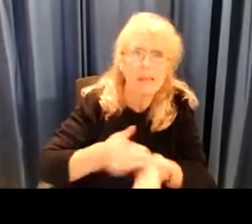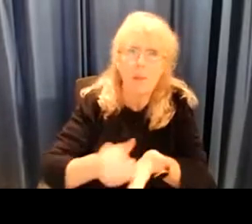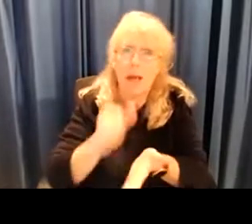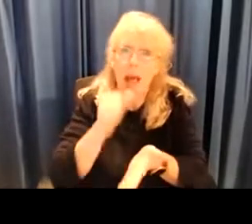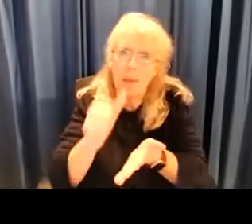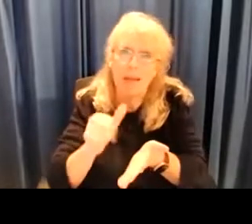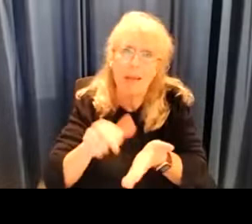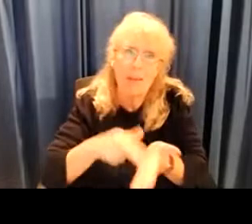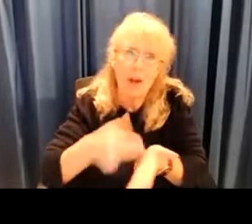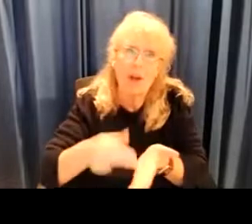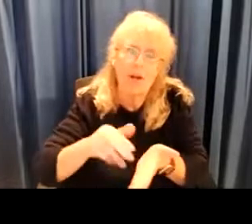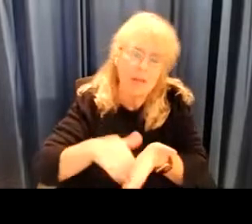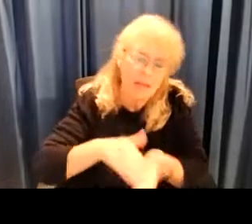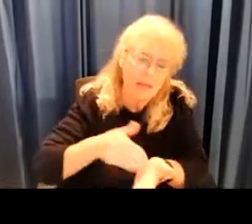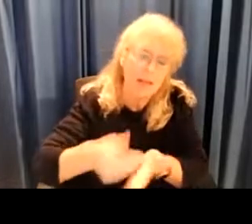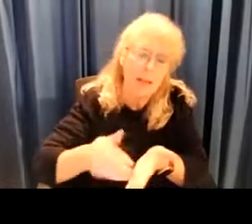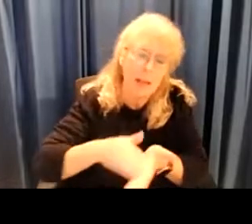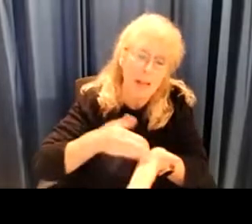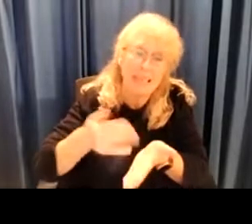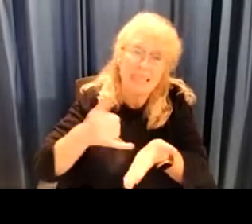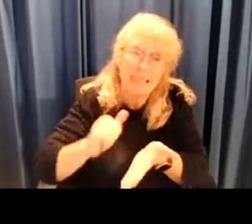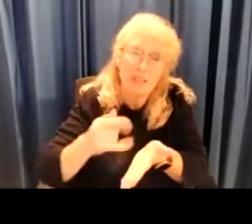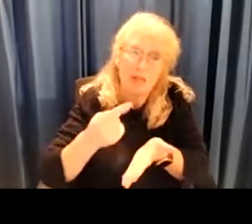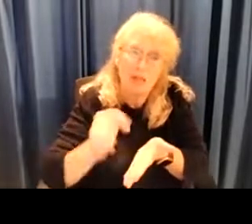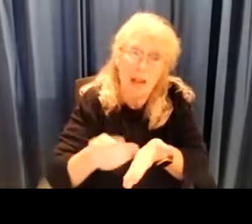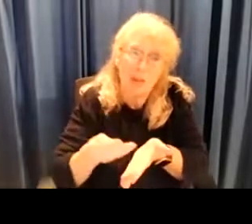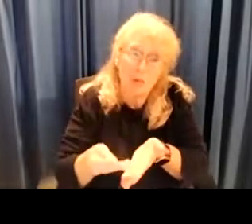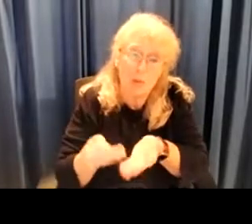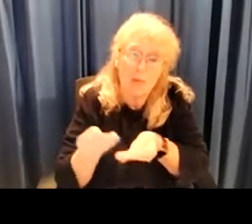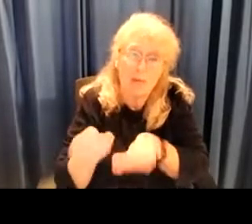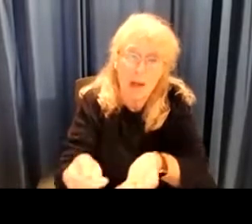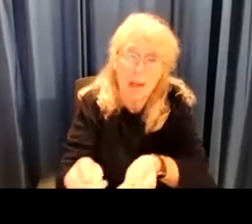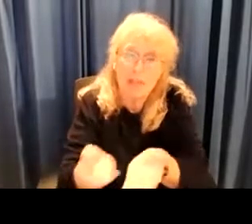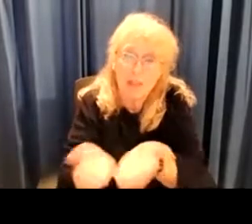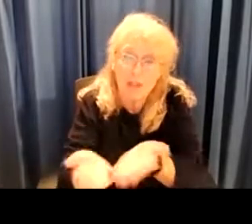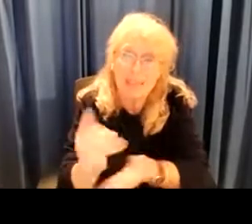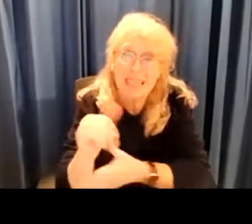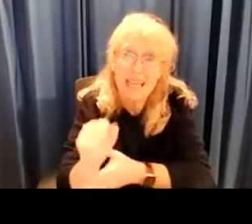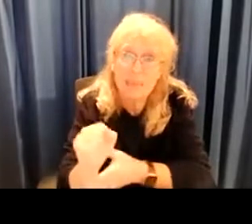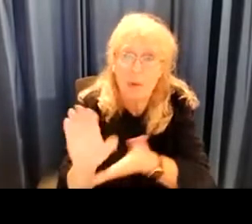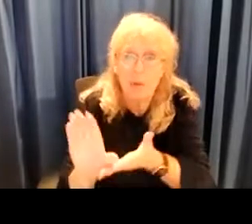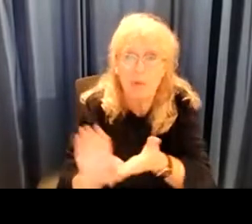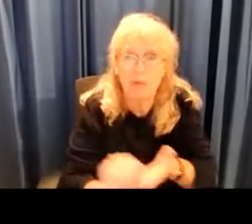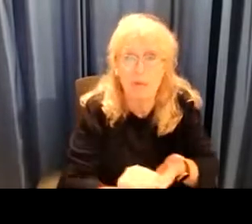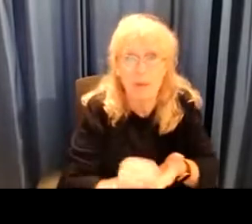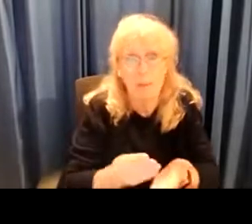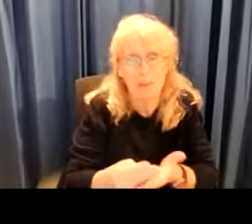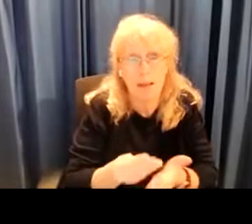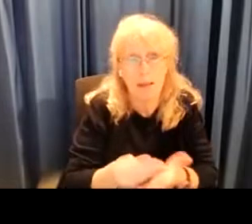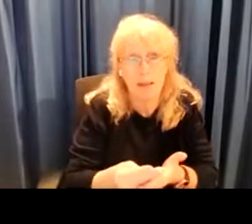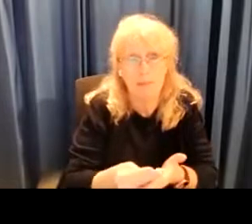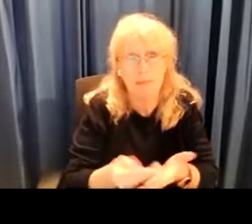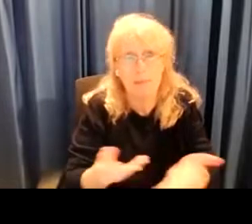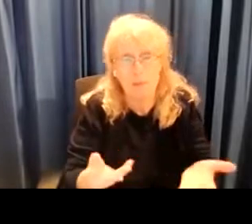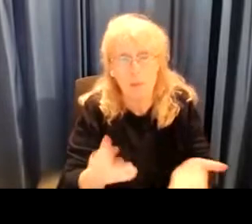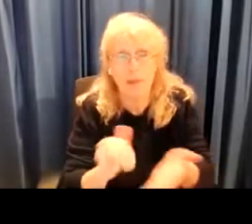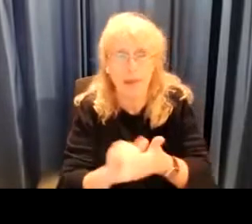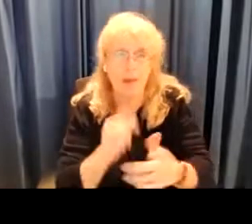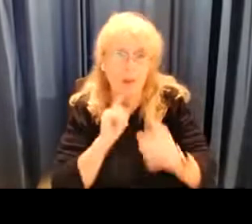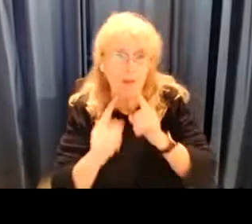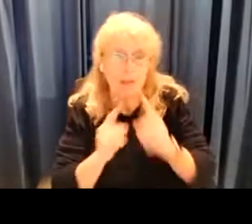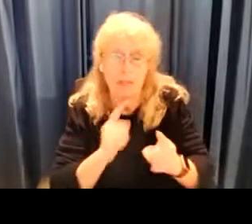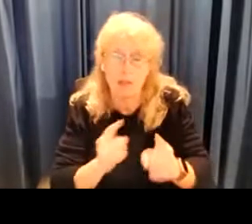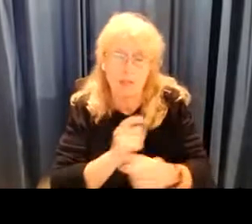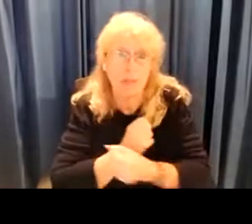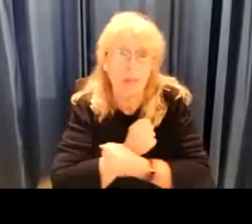to provide the services with just less dollars. So I'd love to have that conversation with you as well. You all know that District